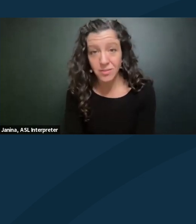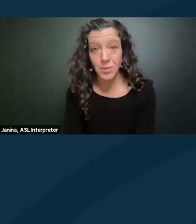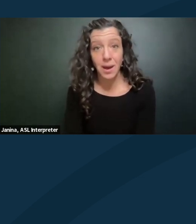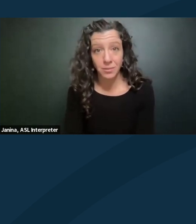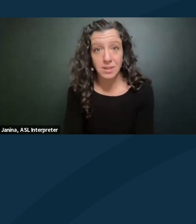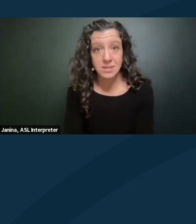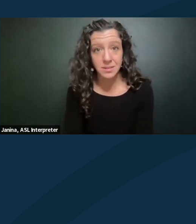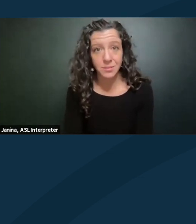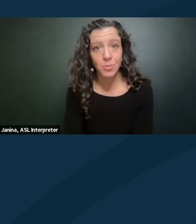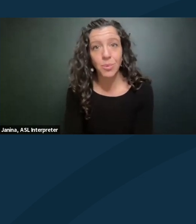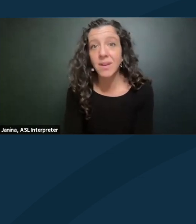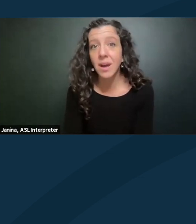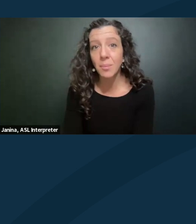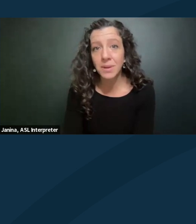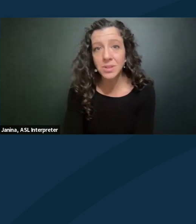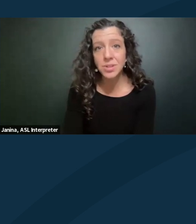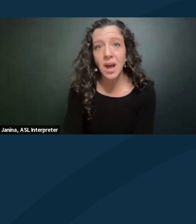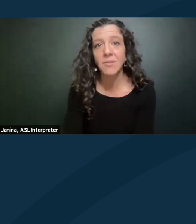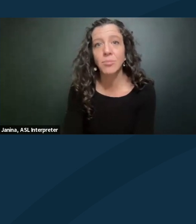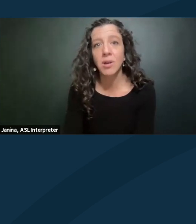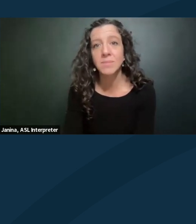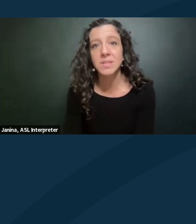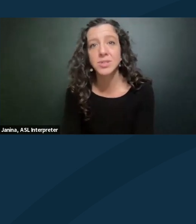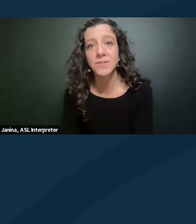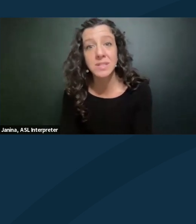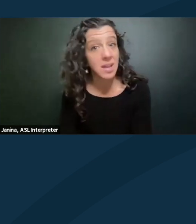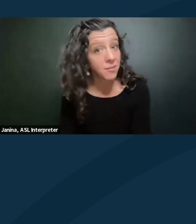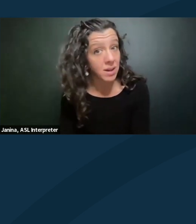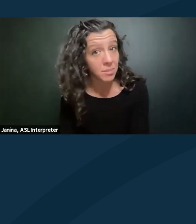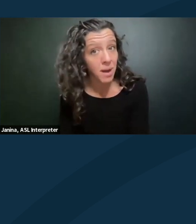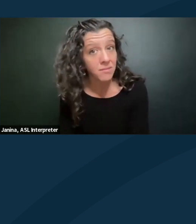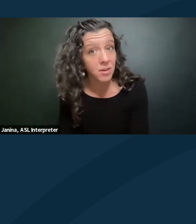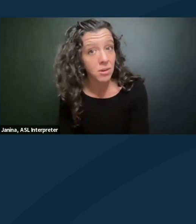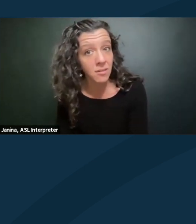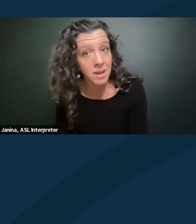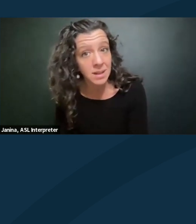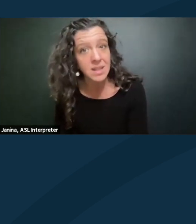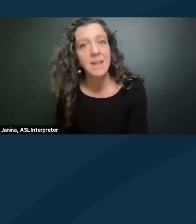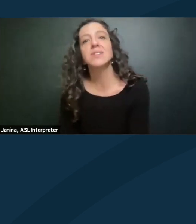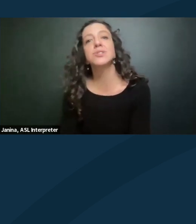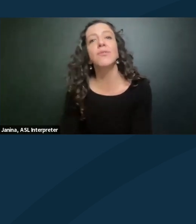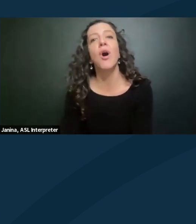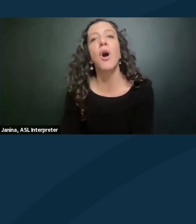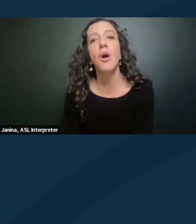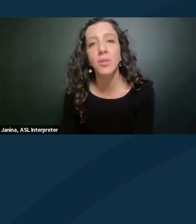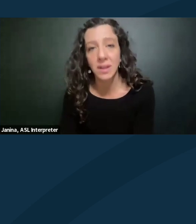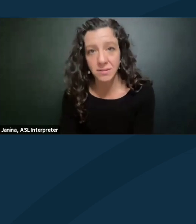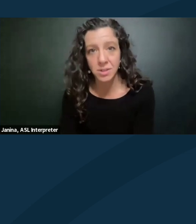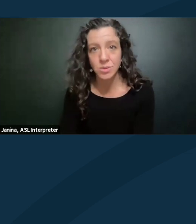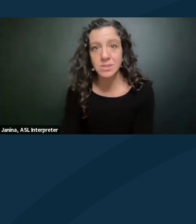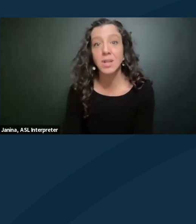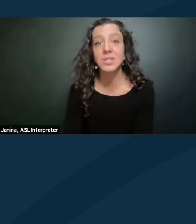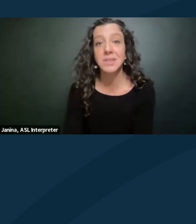that is also at risk. Private companies should have their programs and services, if funded by the federal government, serve